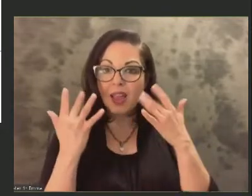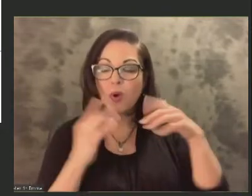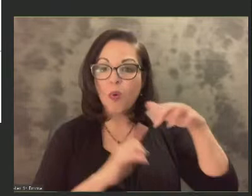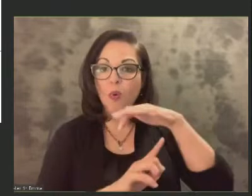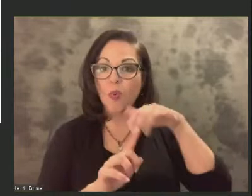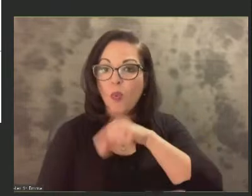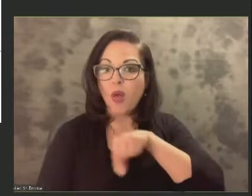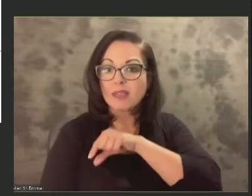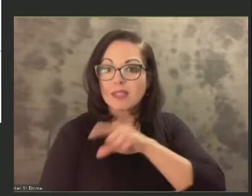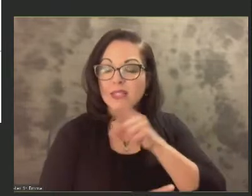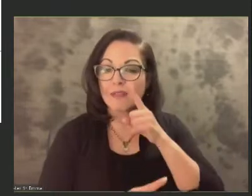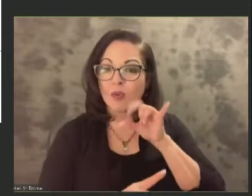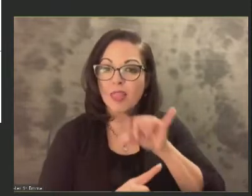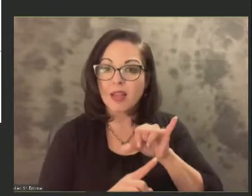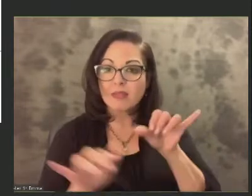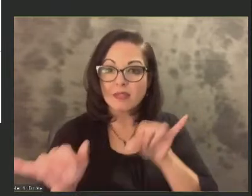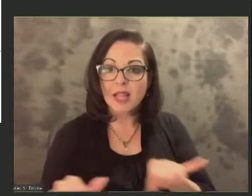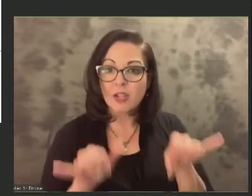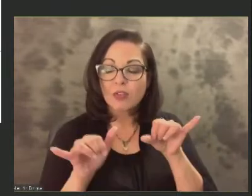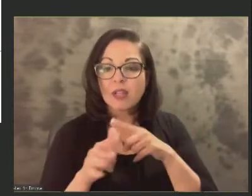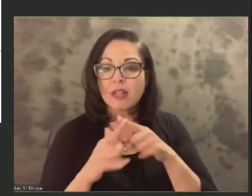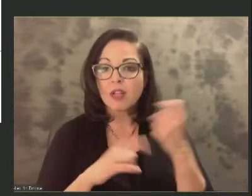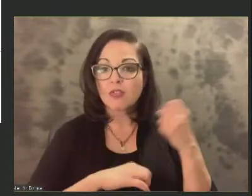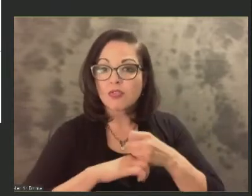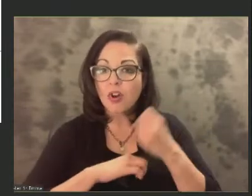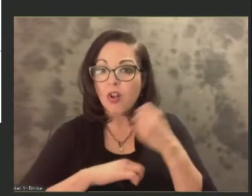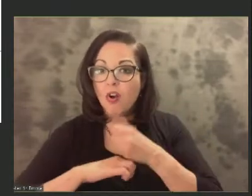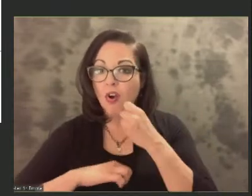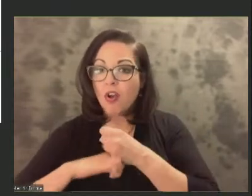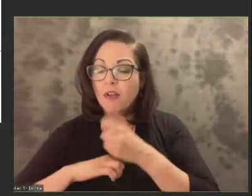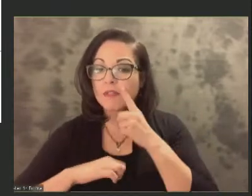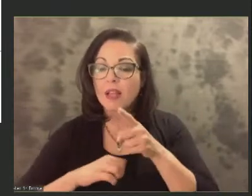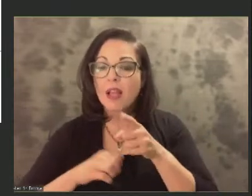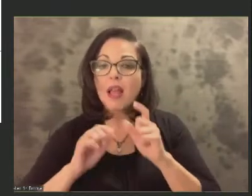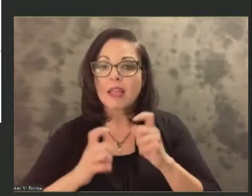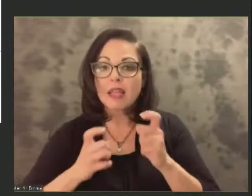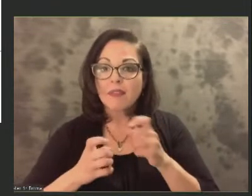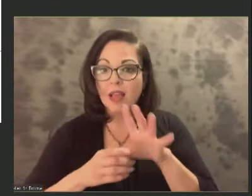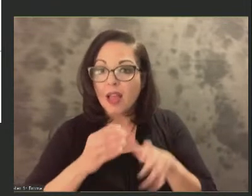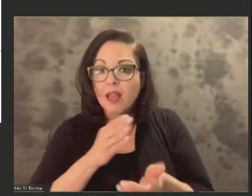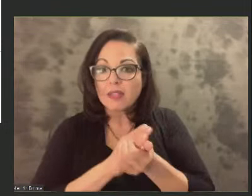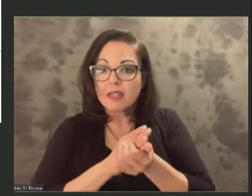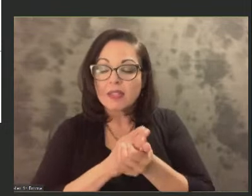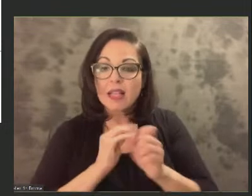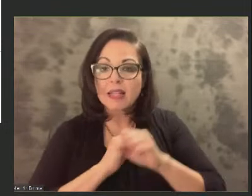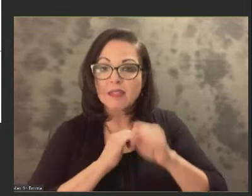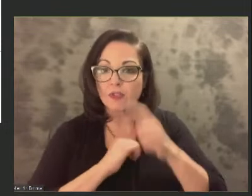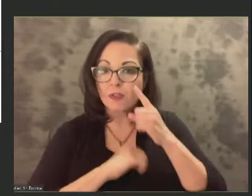moratorium on water and utility shutoffs.